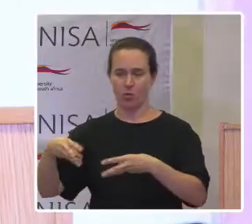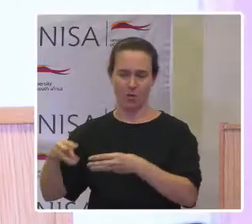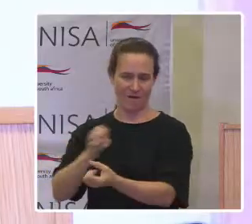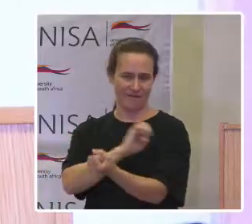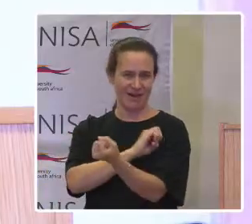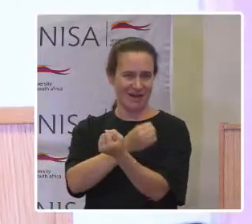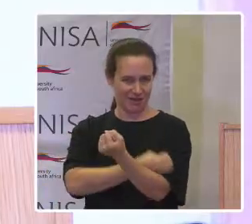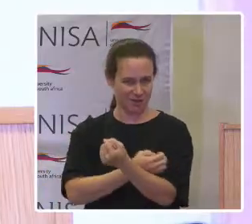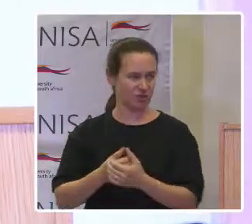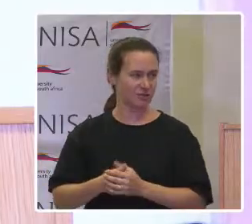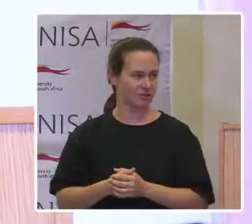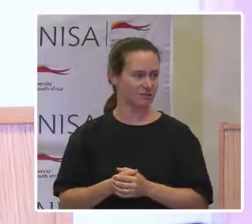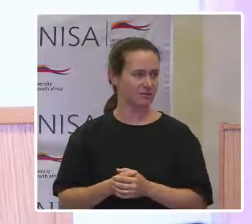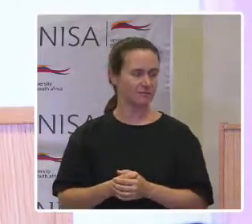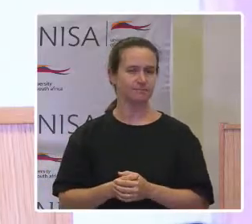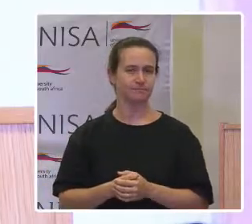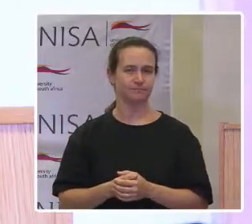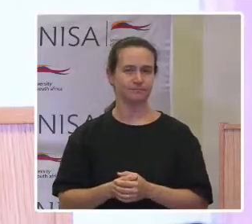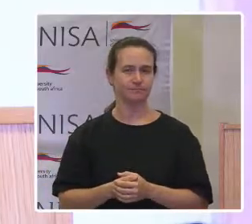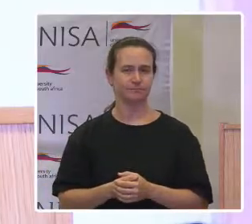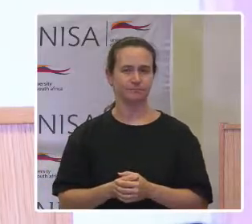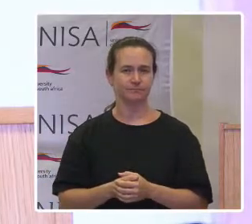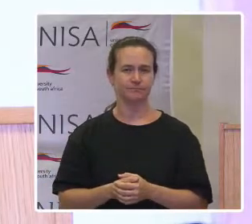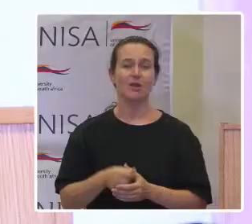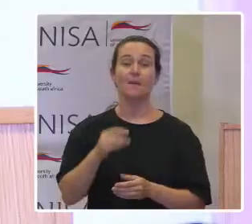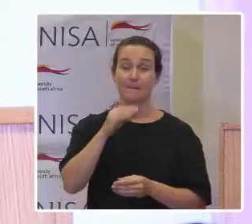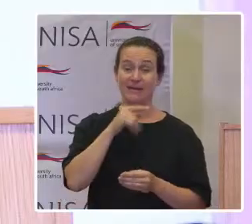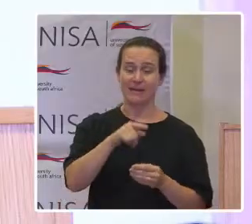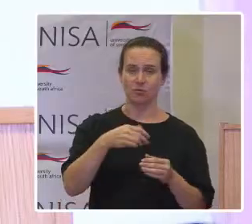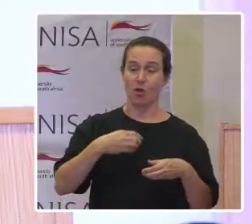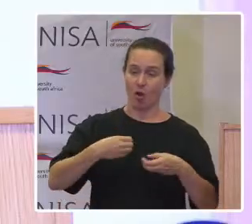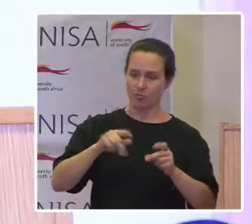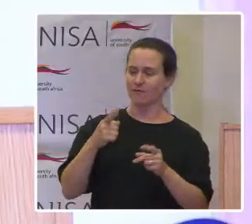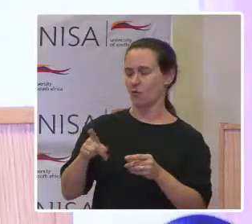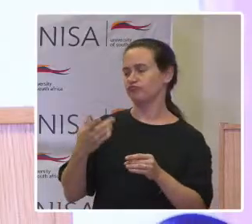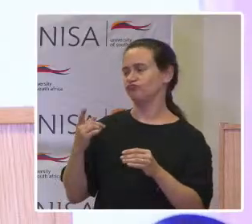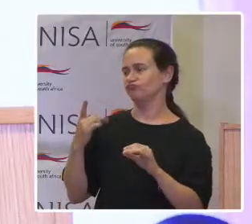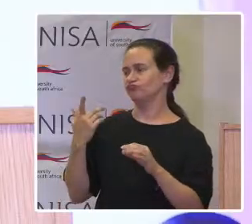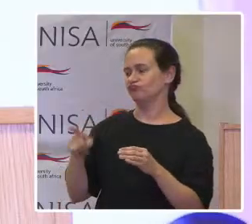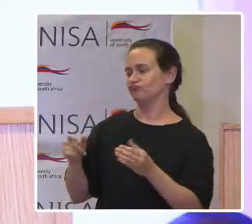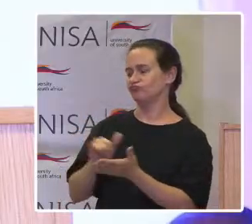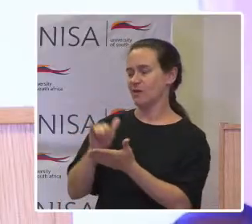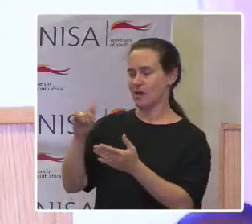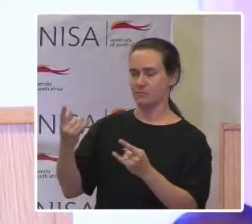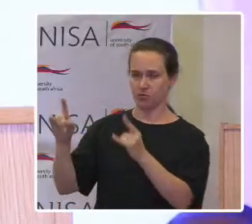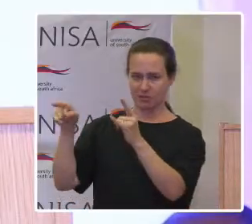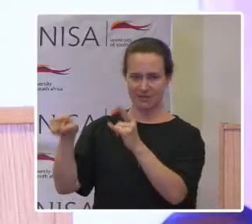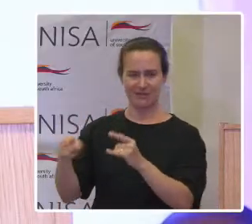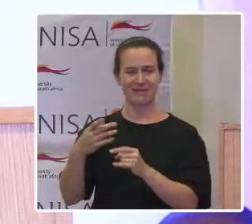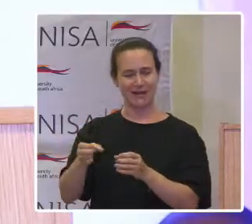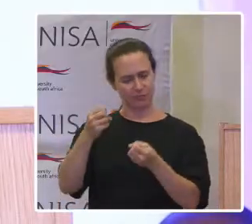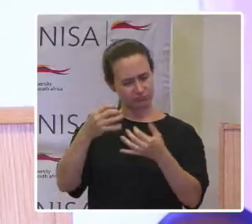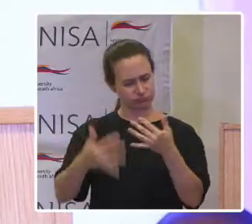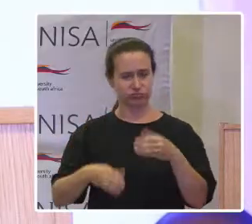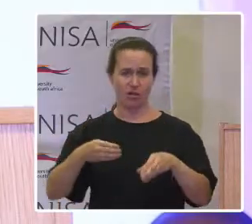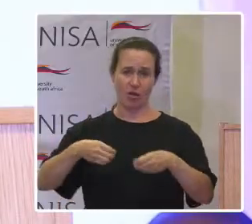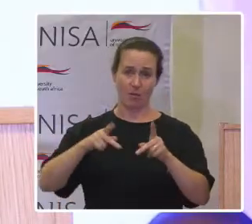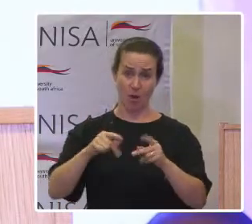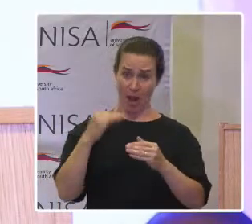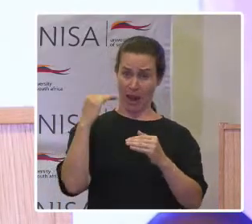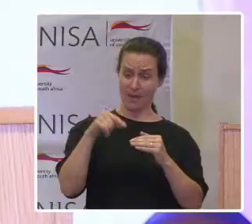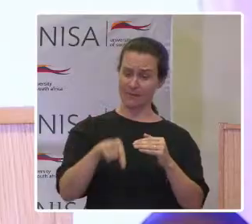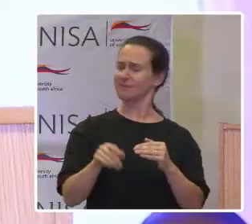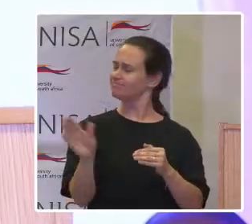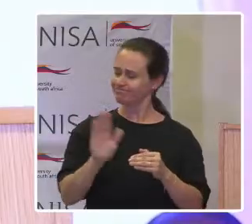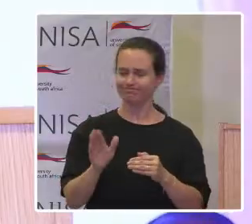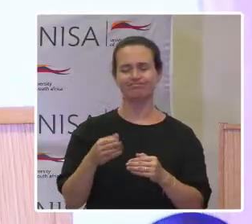terms of doing what now? Tapping into the Aerotropolis stage. So these are the opportunities, not limited to this,